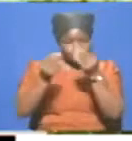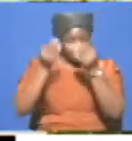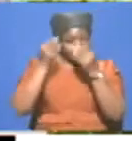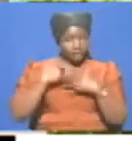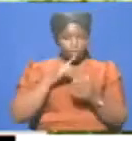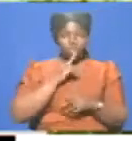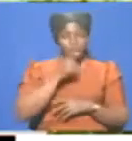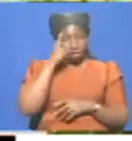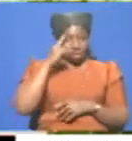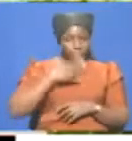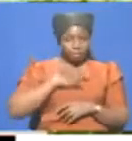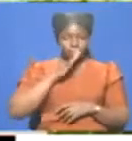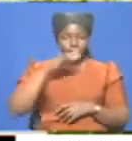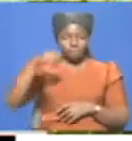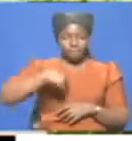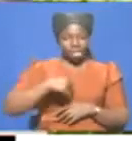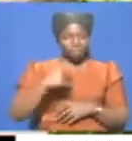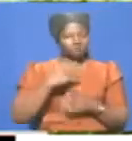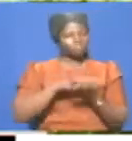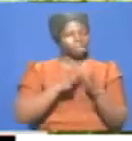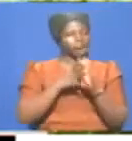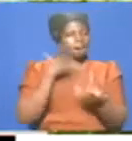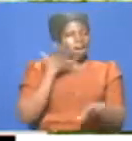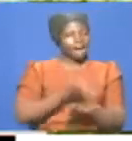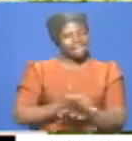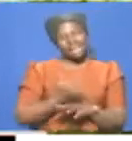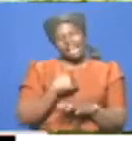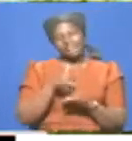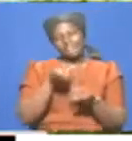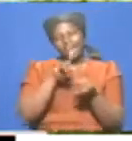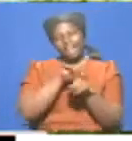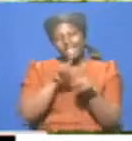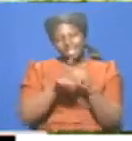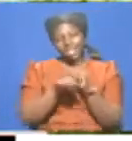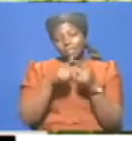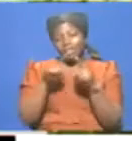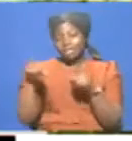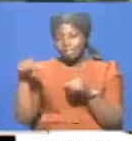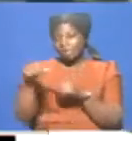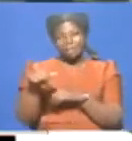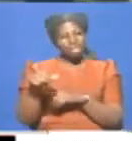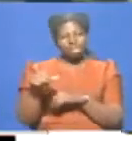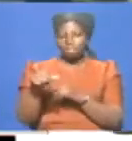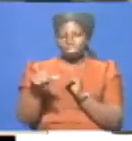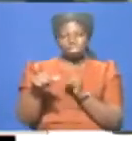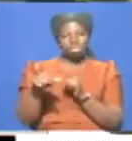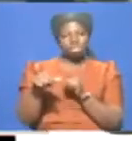Imekuwa ngumu, niko na kila kitu, but payment imekuwa shida.